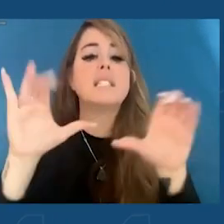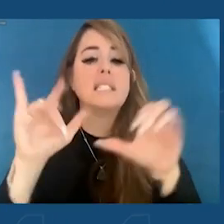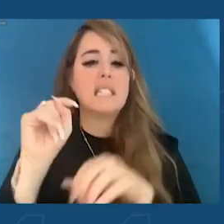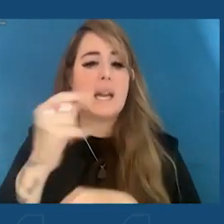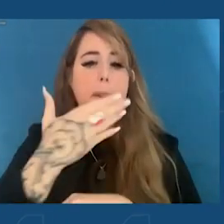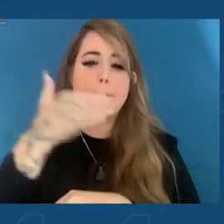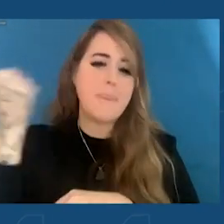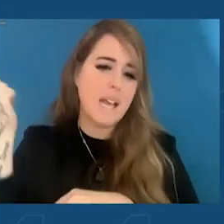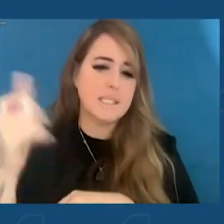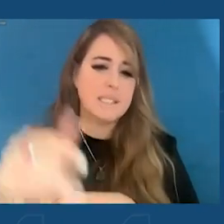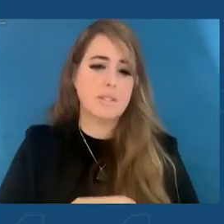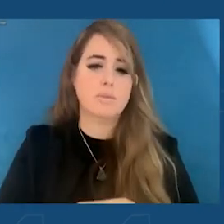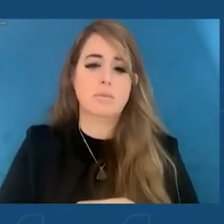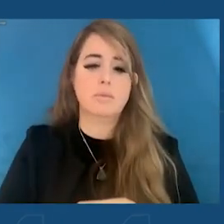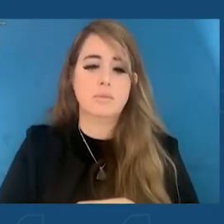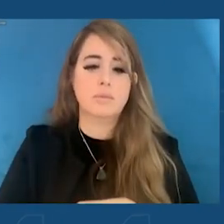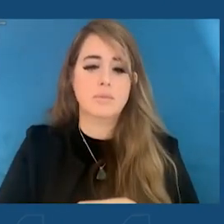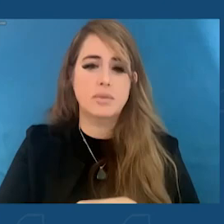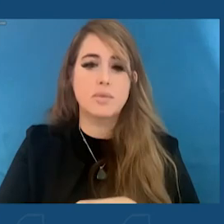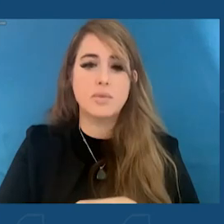best.